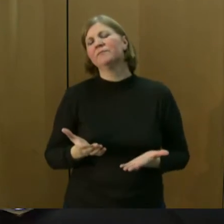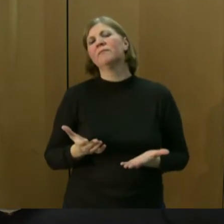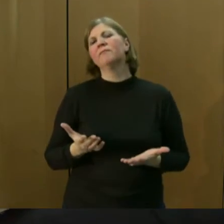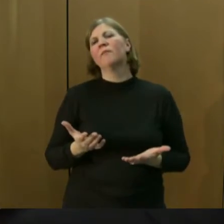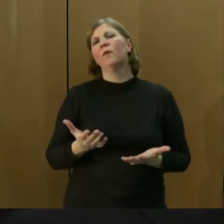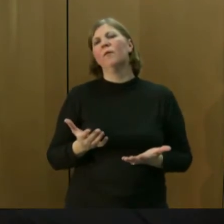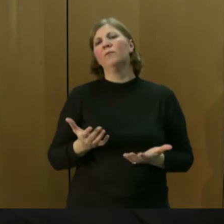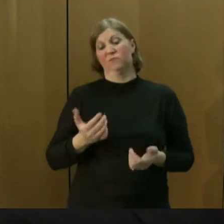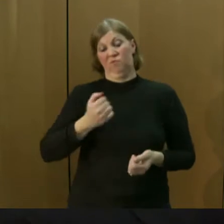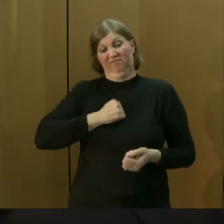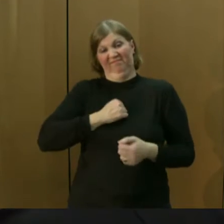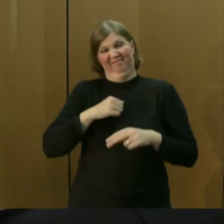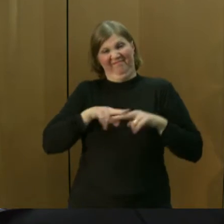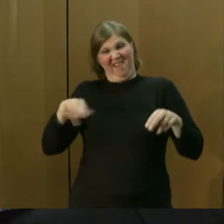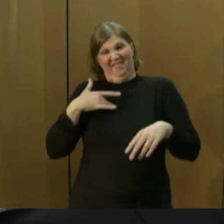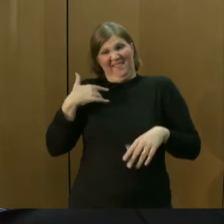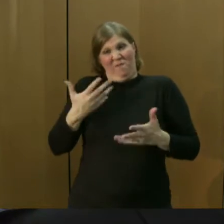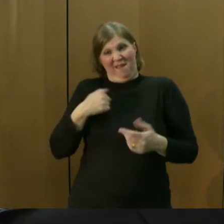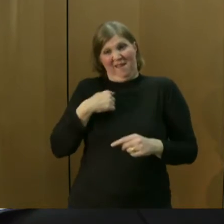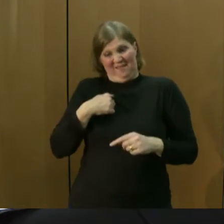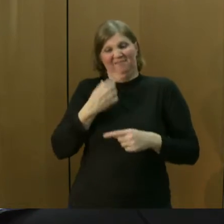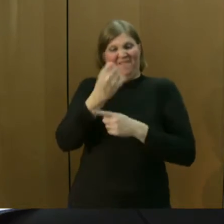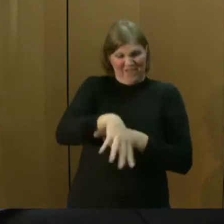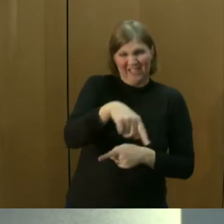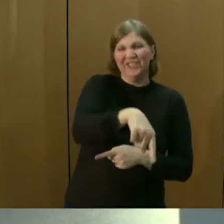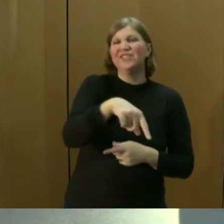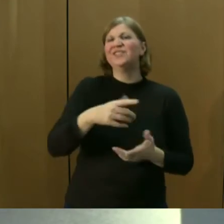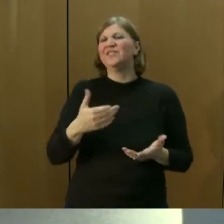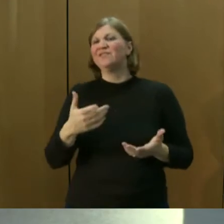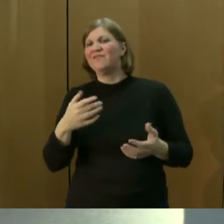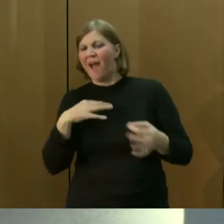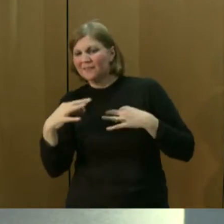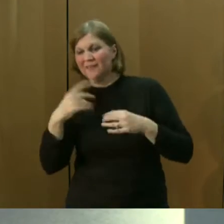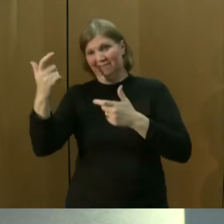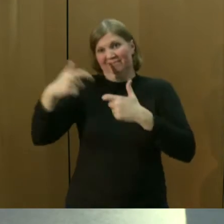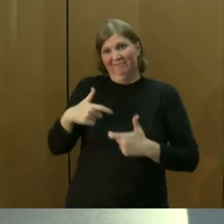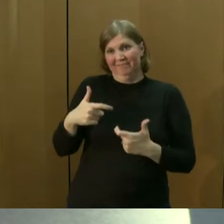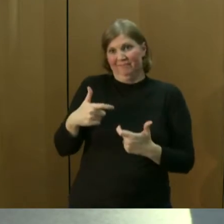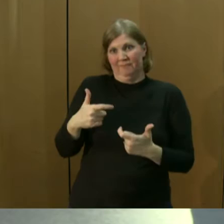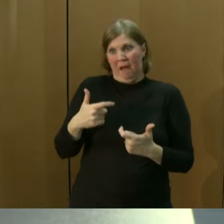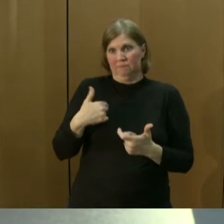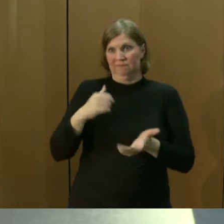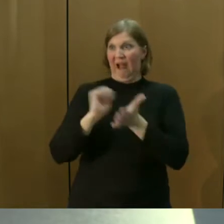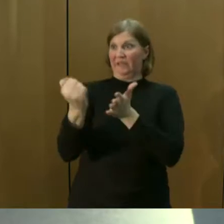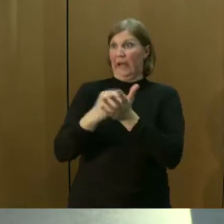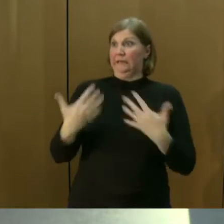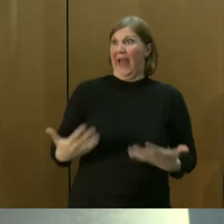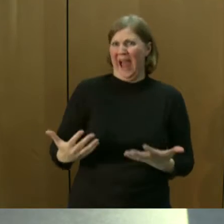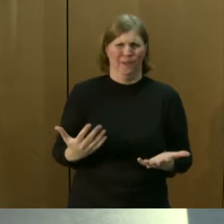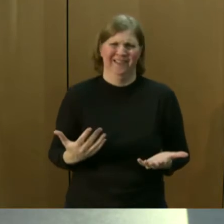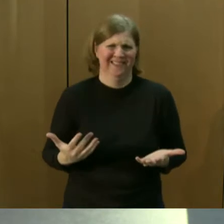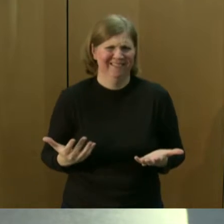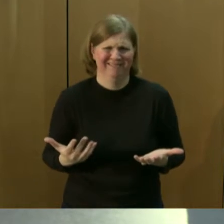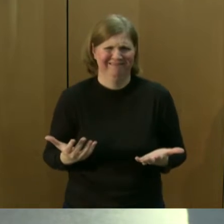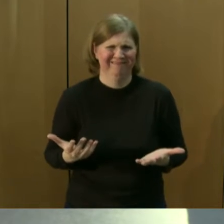accepting any inquiries at this point. No. It still is quite early. You know, but people it's will good to research what the options are, I think, and talk to